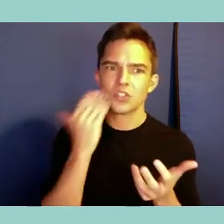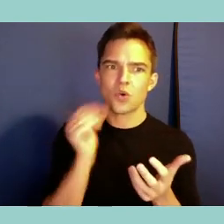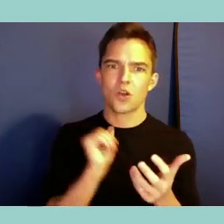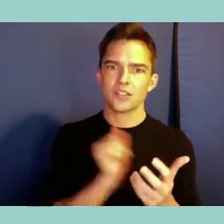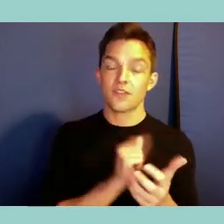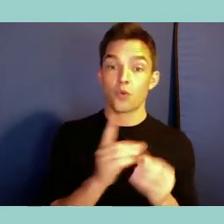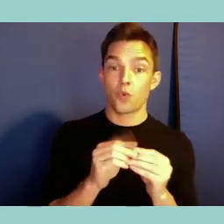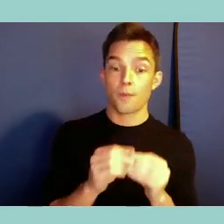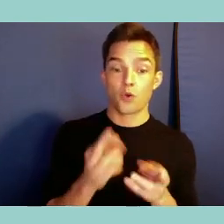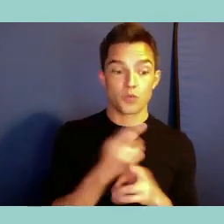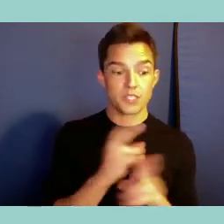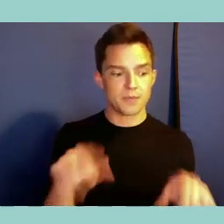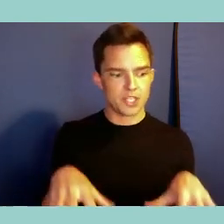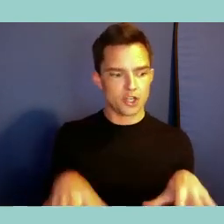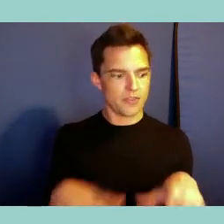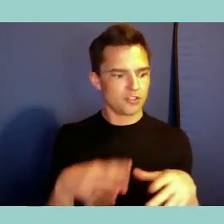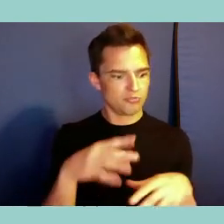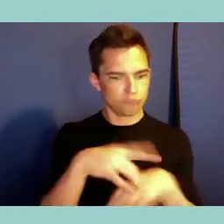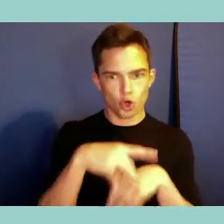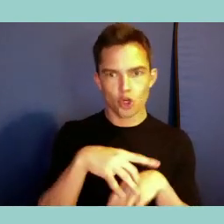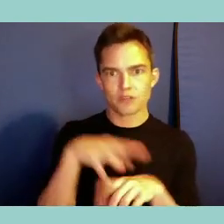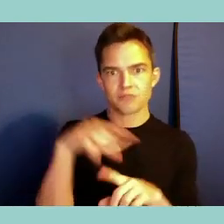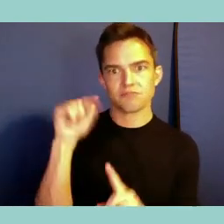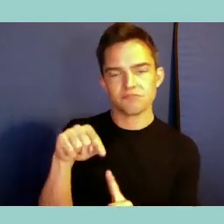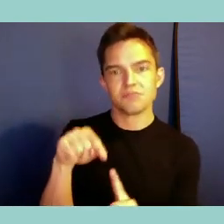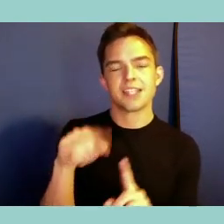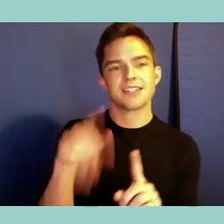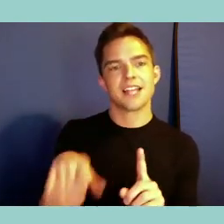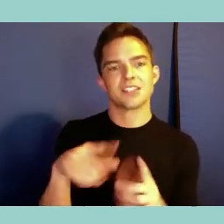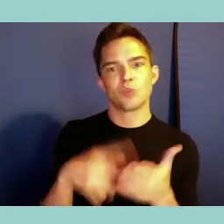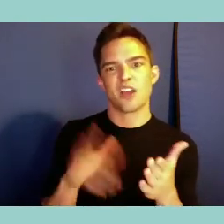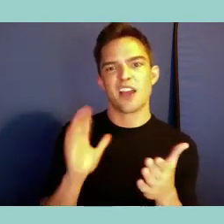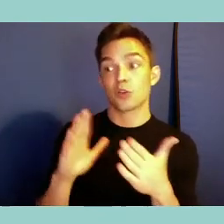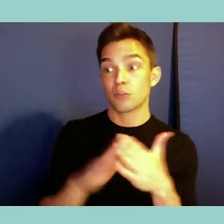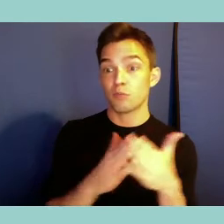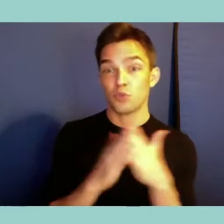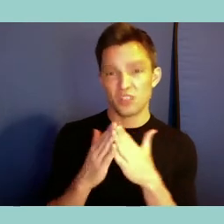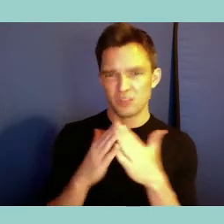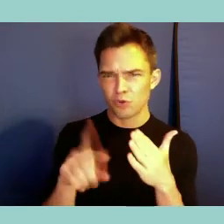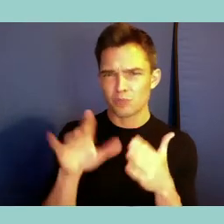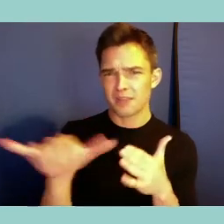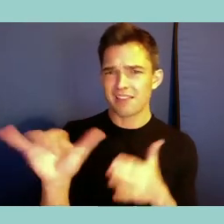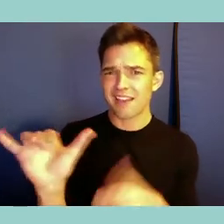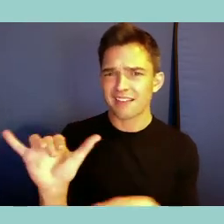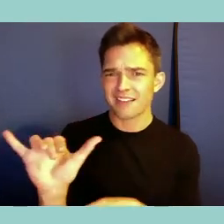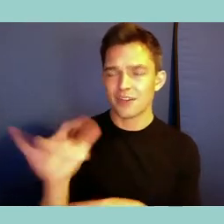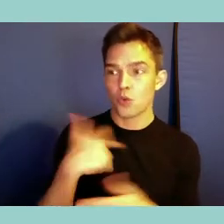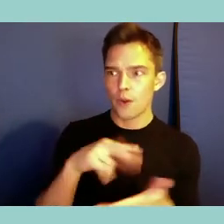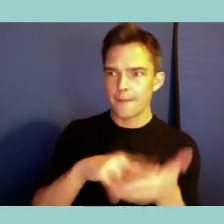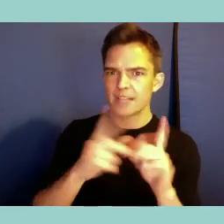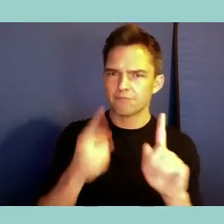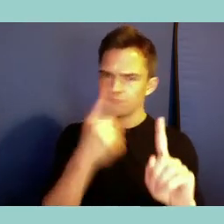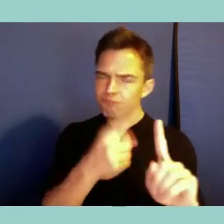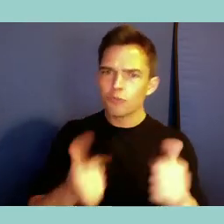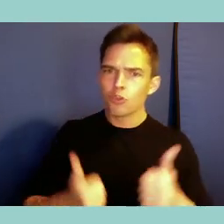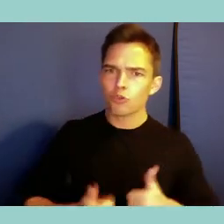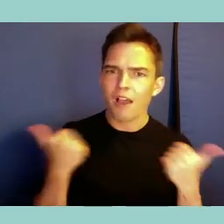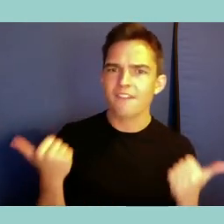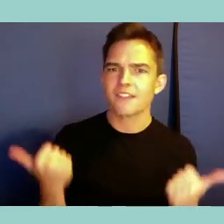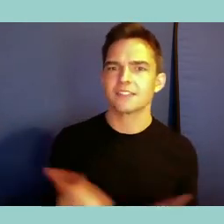more redeemer here on this earth. That is what our communities are supposed to be like. We are meant for